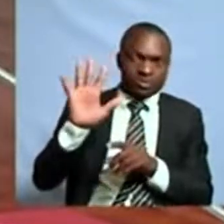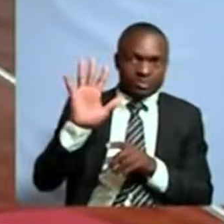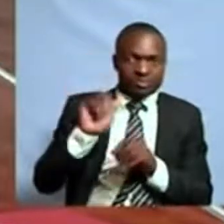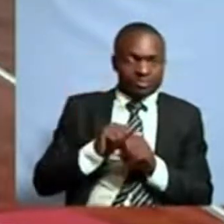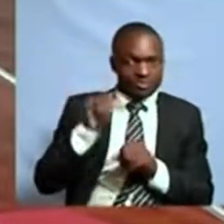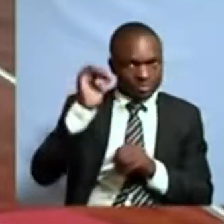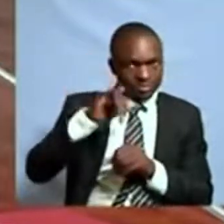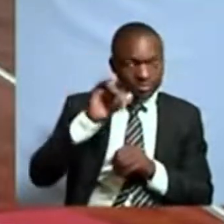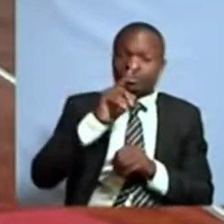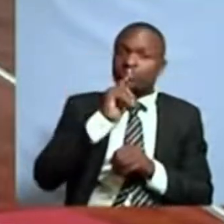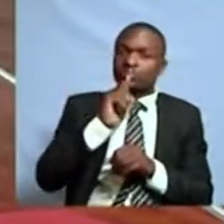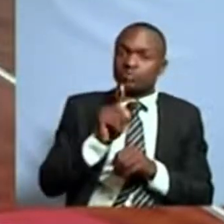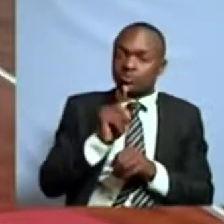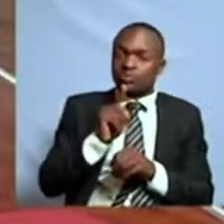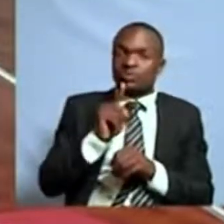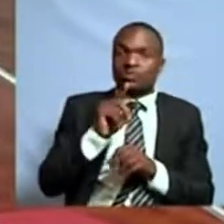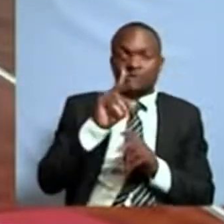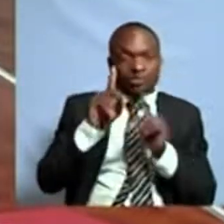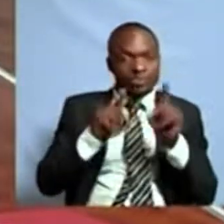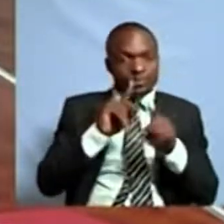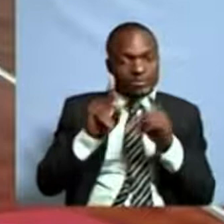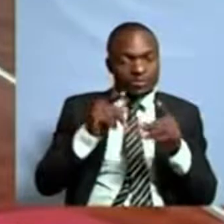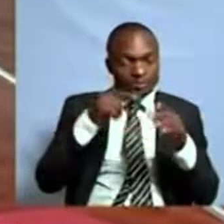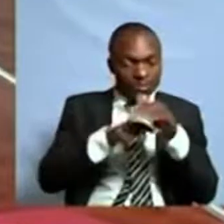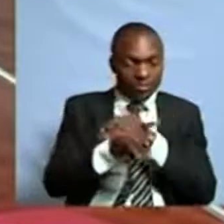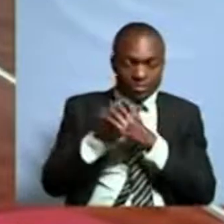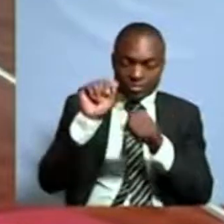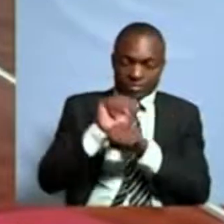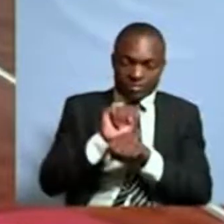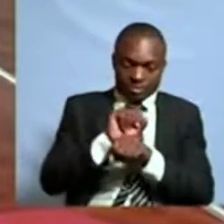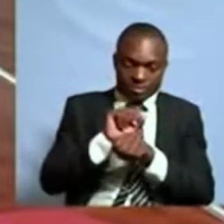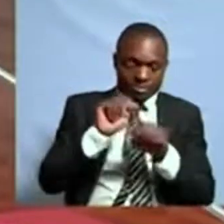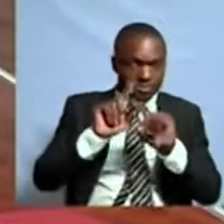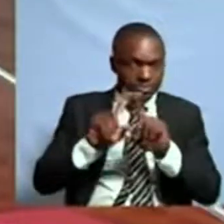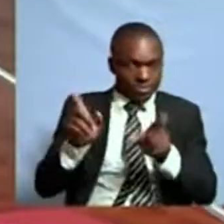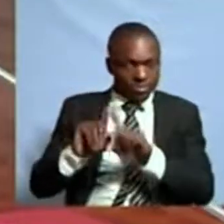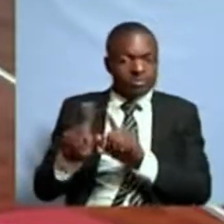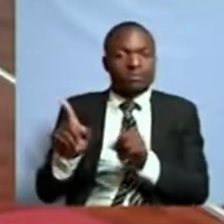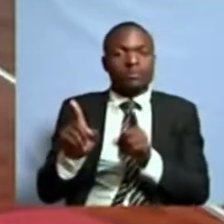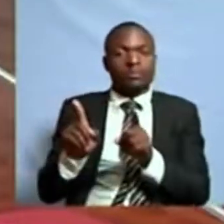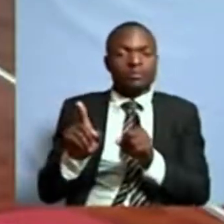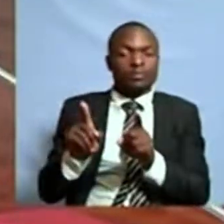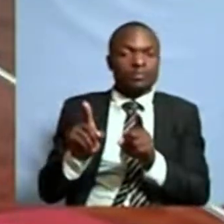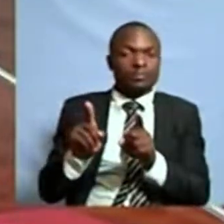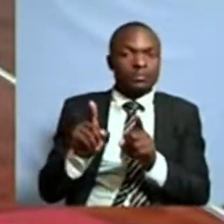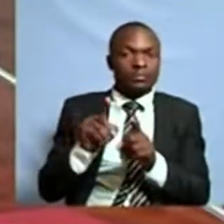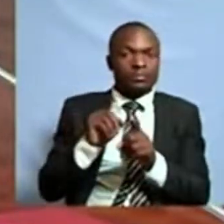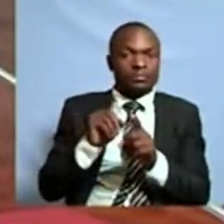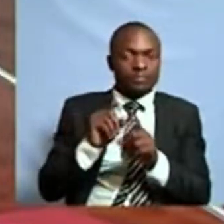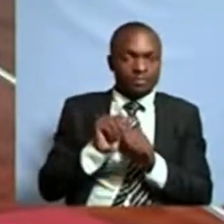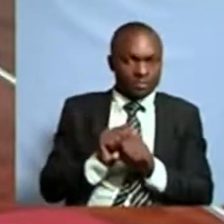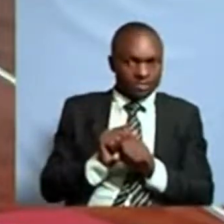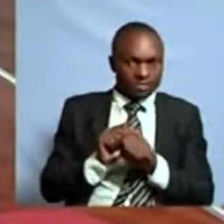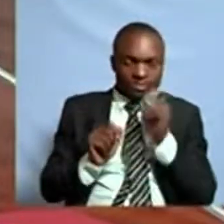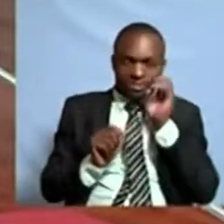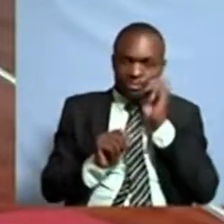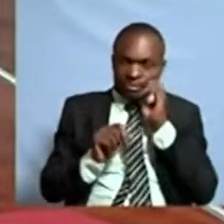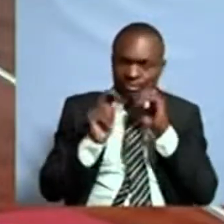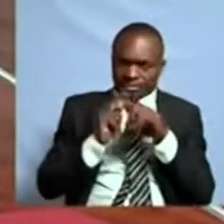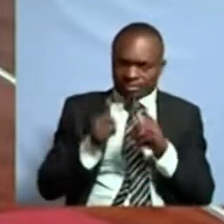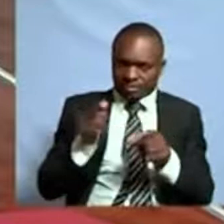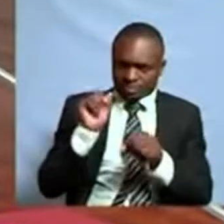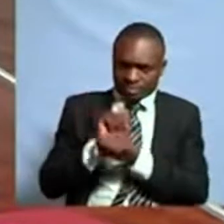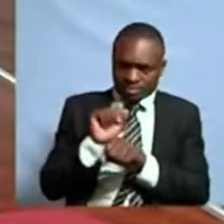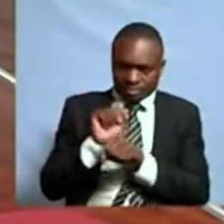Yes, it's true that people are getting employed at different ages. But we worked